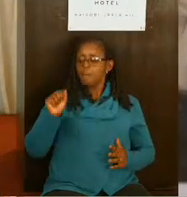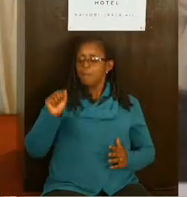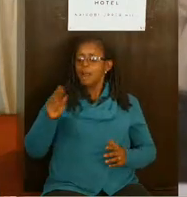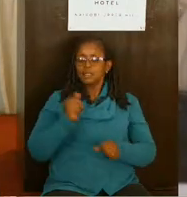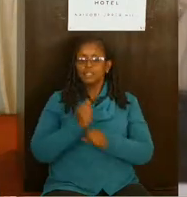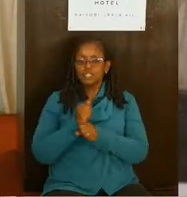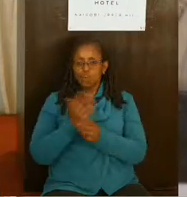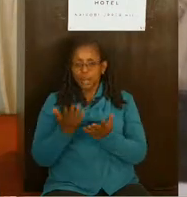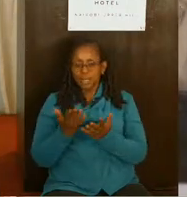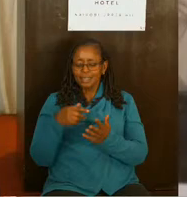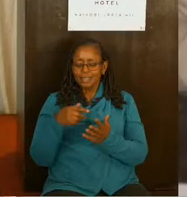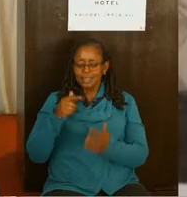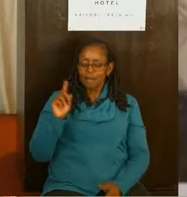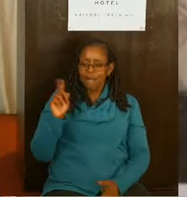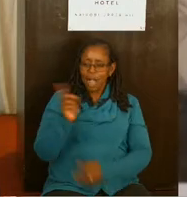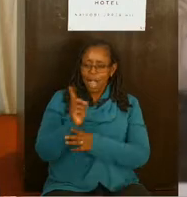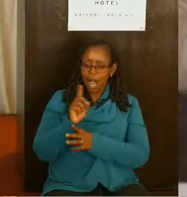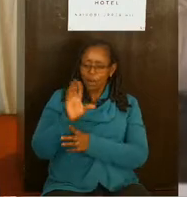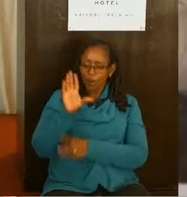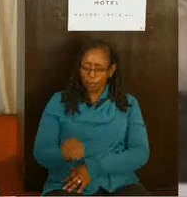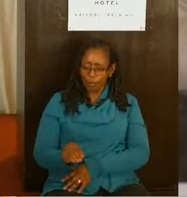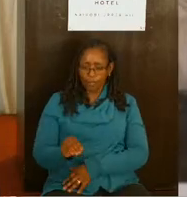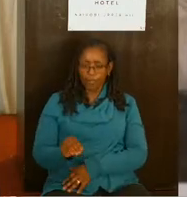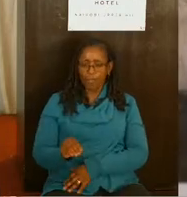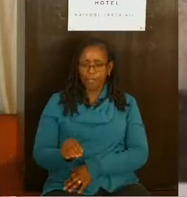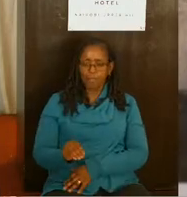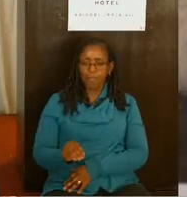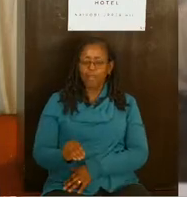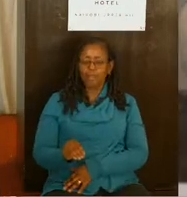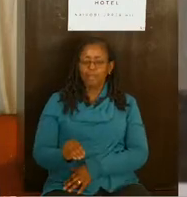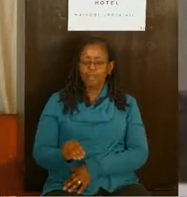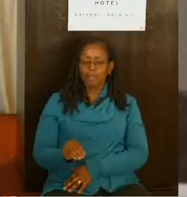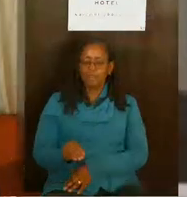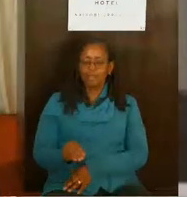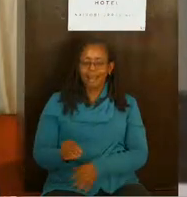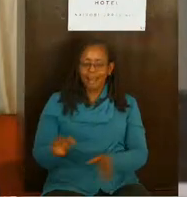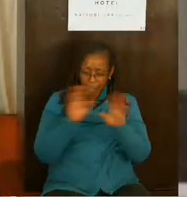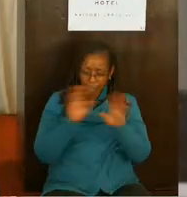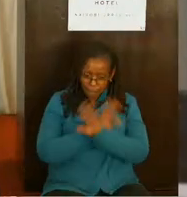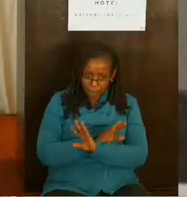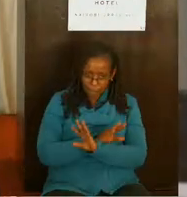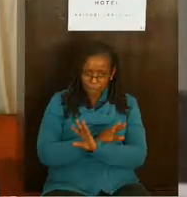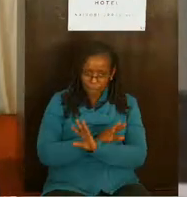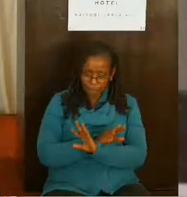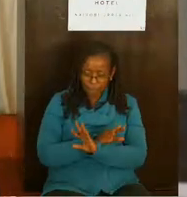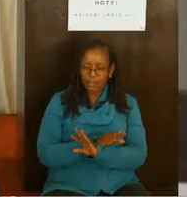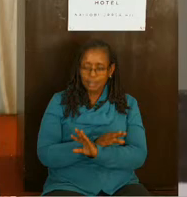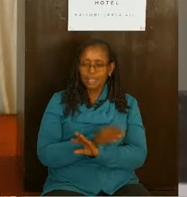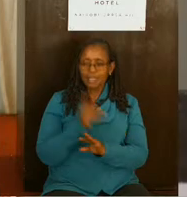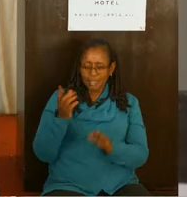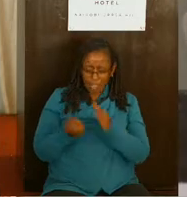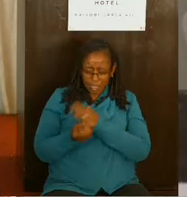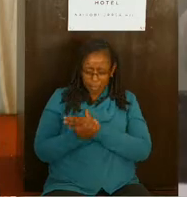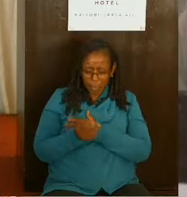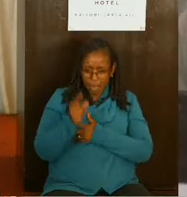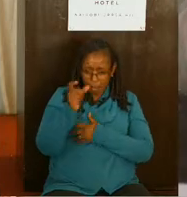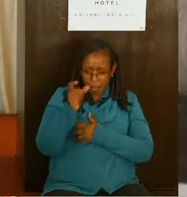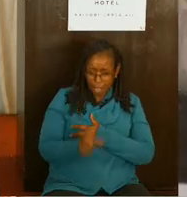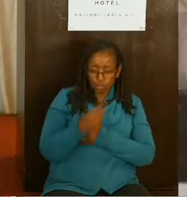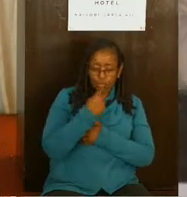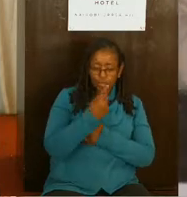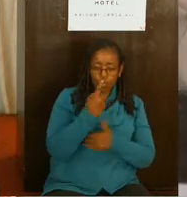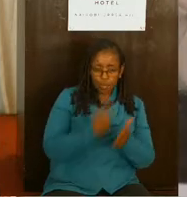he put off the candle when he put off the candle in his office in the night he explained to the person and told